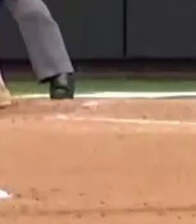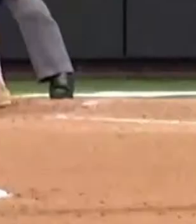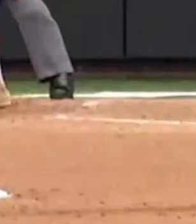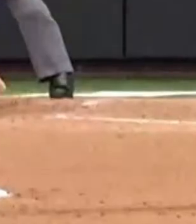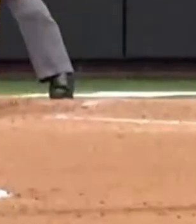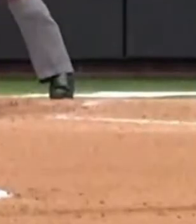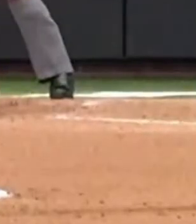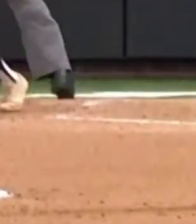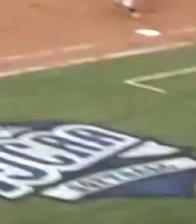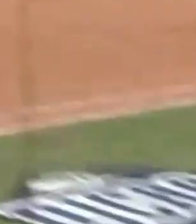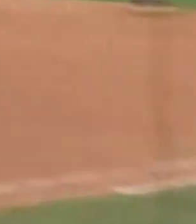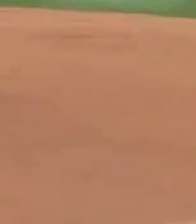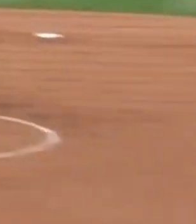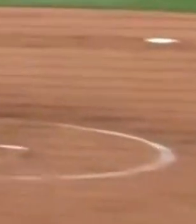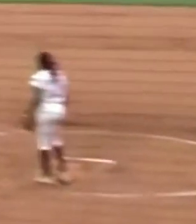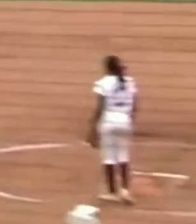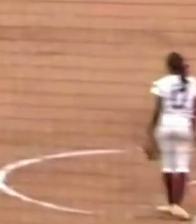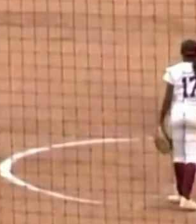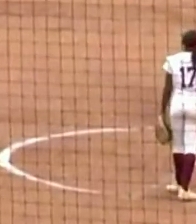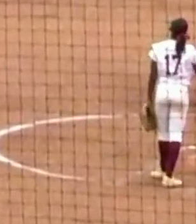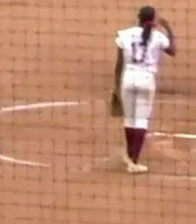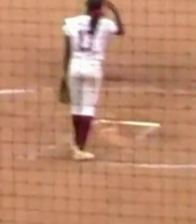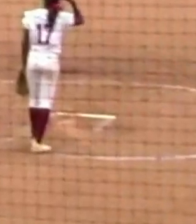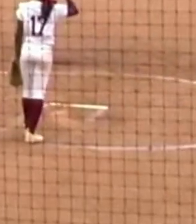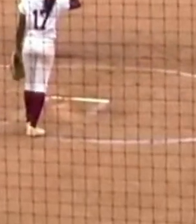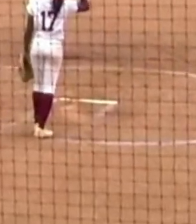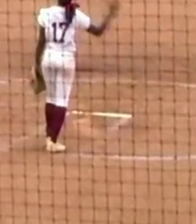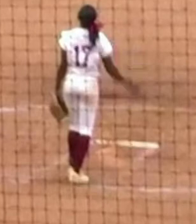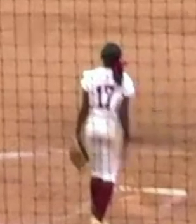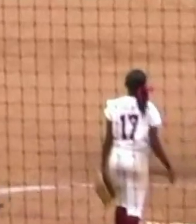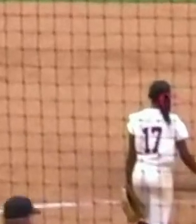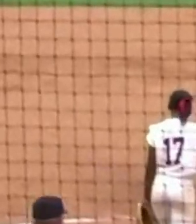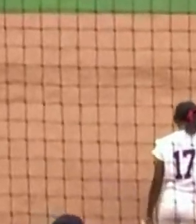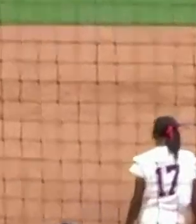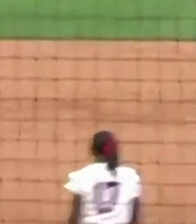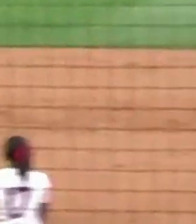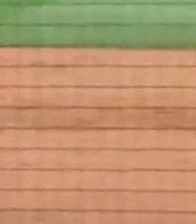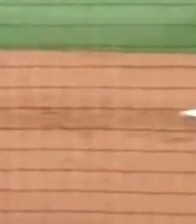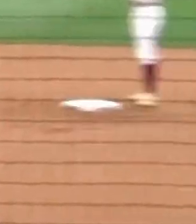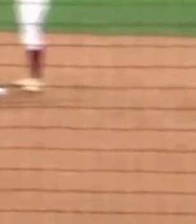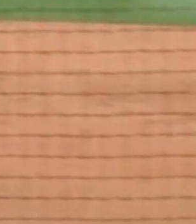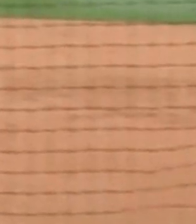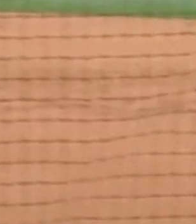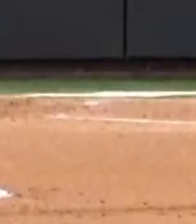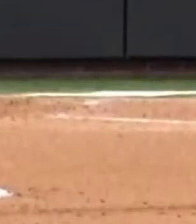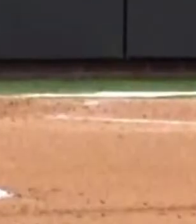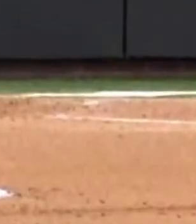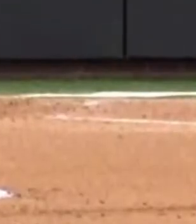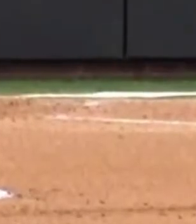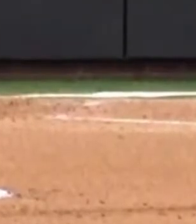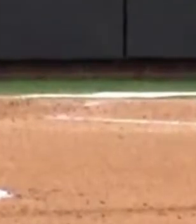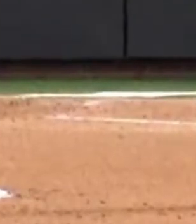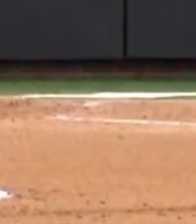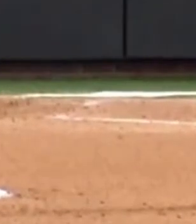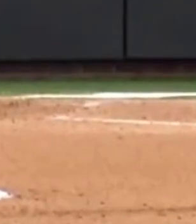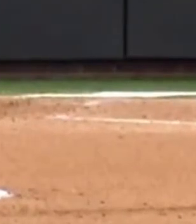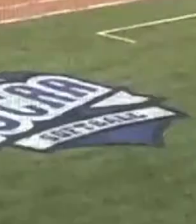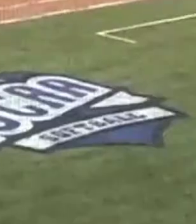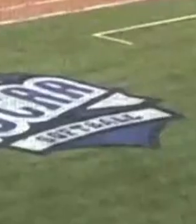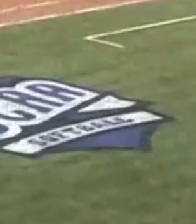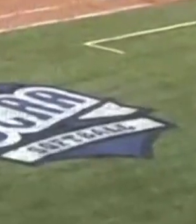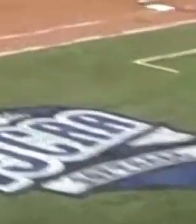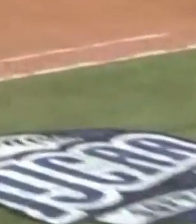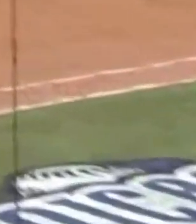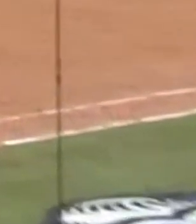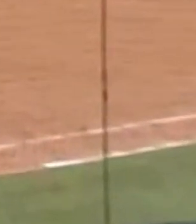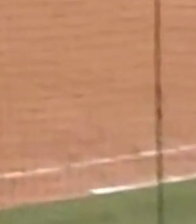years old. I hung with the worst of them. Bust till I burst them up. Floss them up, toss them up. Harder work, close them up. Pardon me,